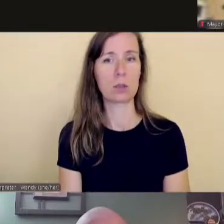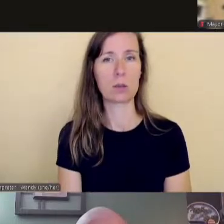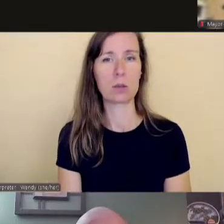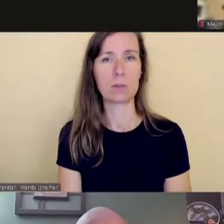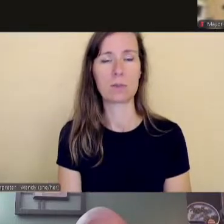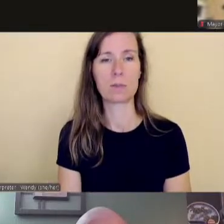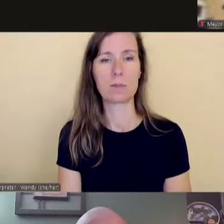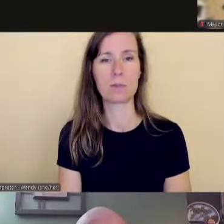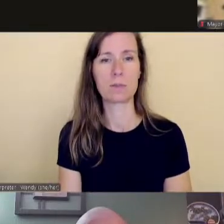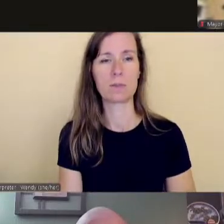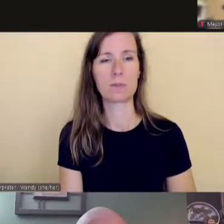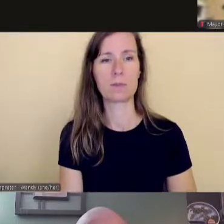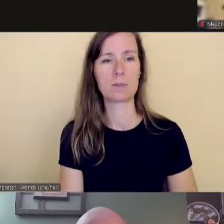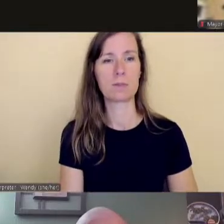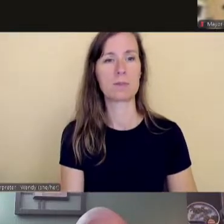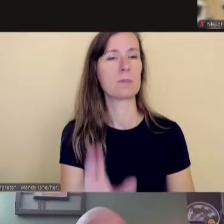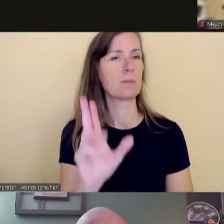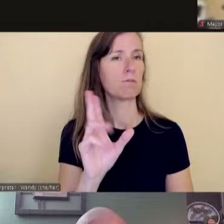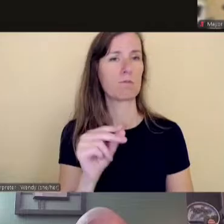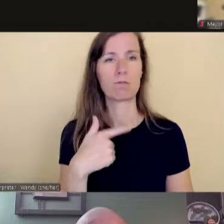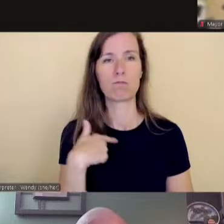No, I'm in favor of this, Mayor.